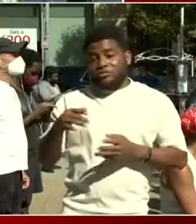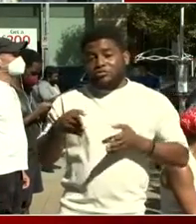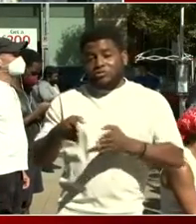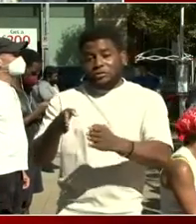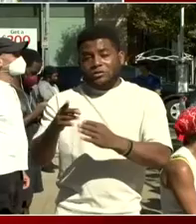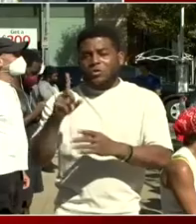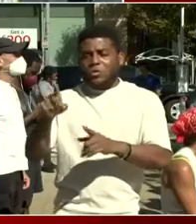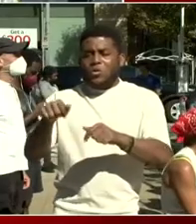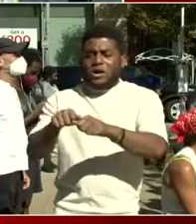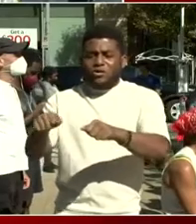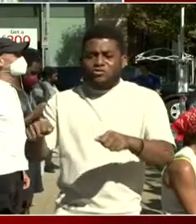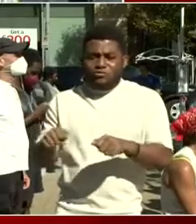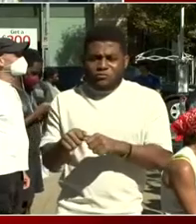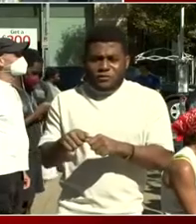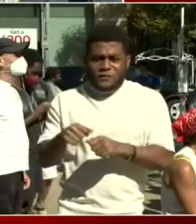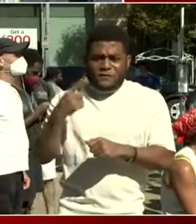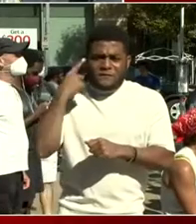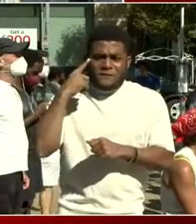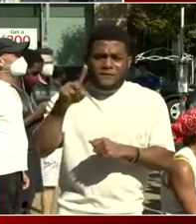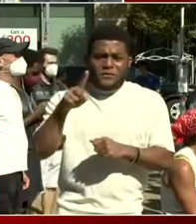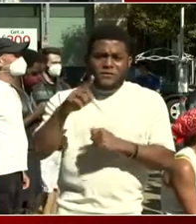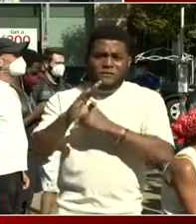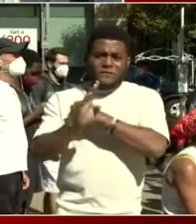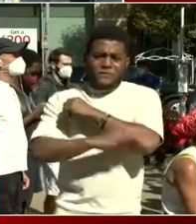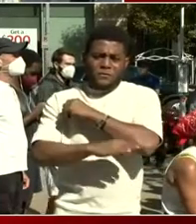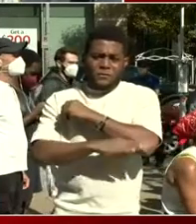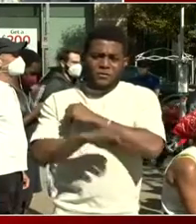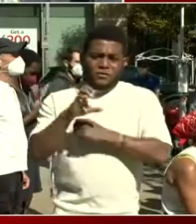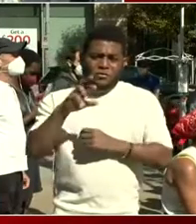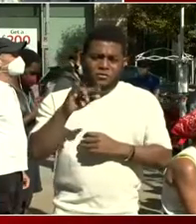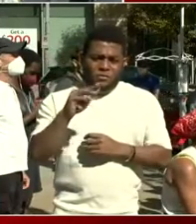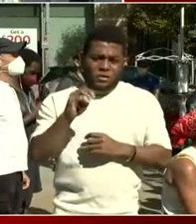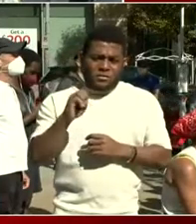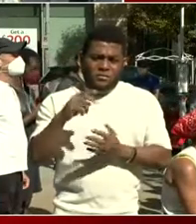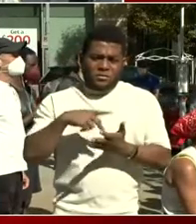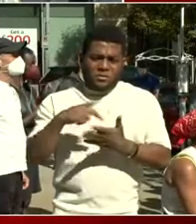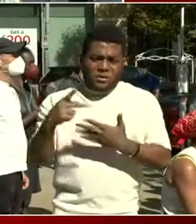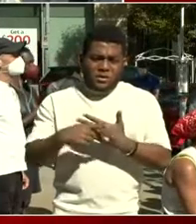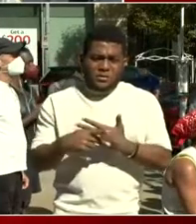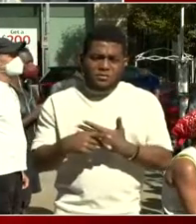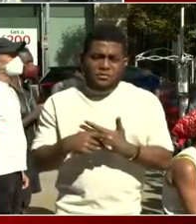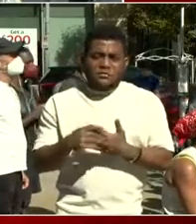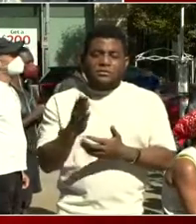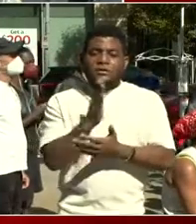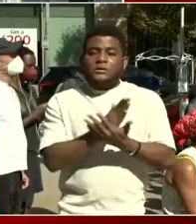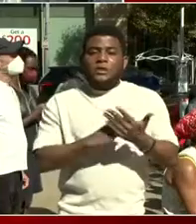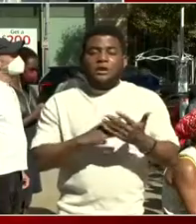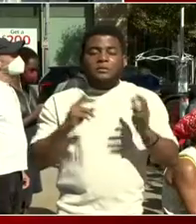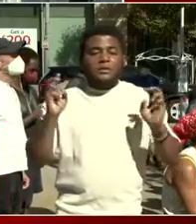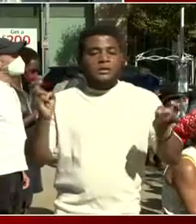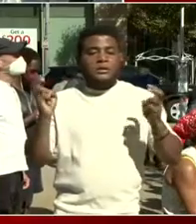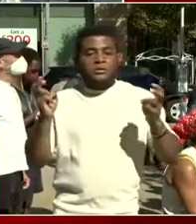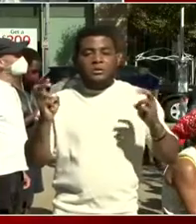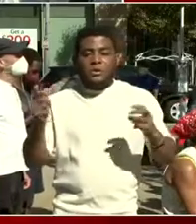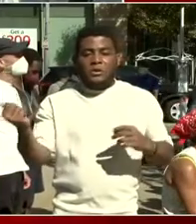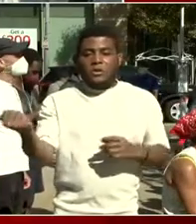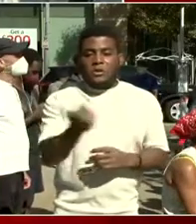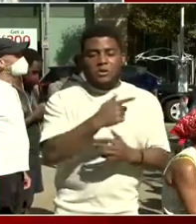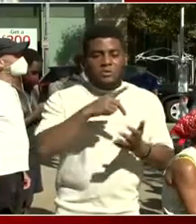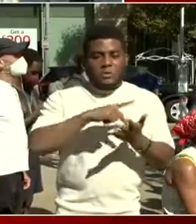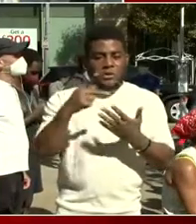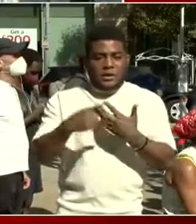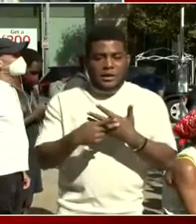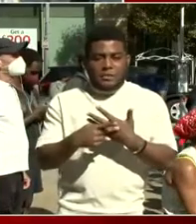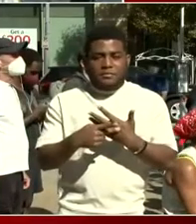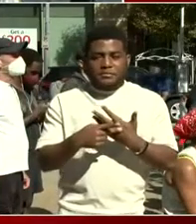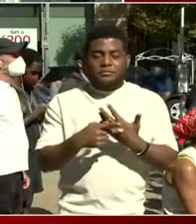for our fall crime prevention initiative. As the mayor mentioned, some of these issues are very acute. Hey, look, all the programs and everything, I mean, that's